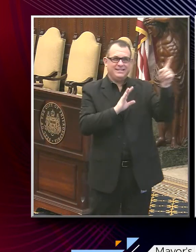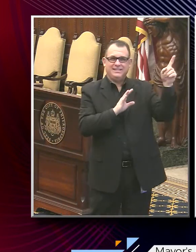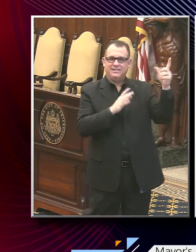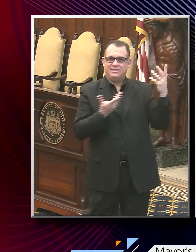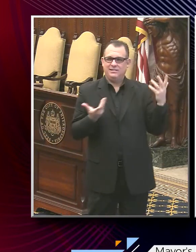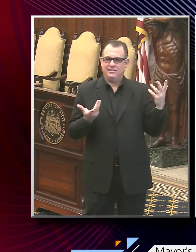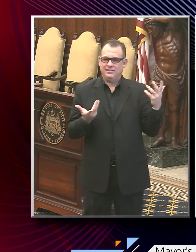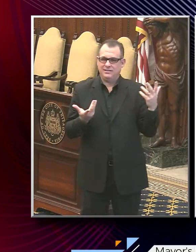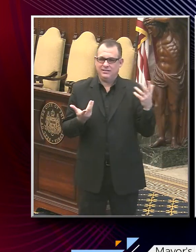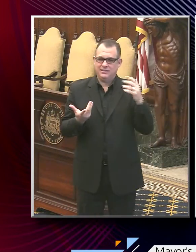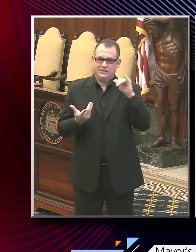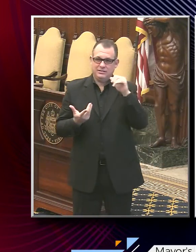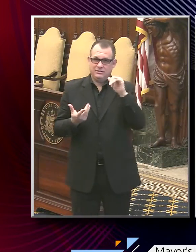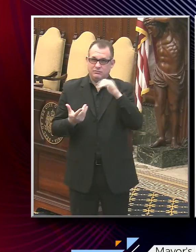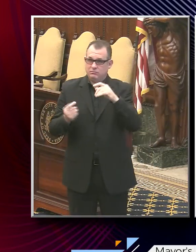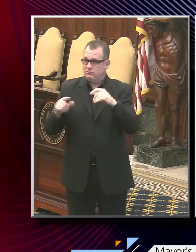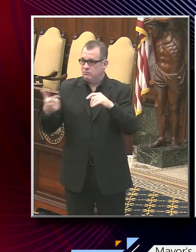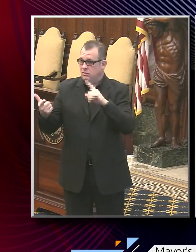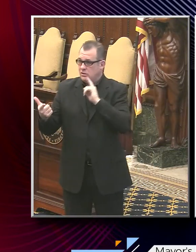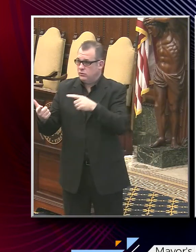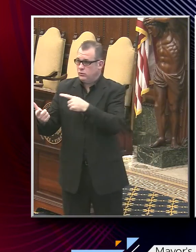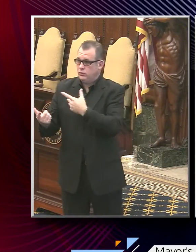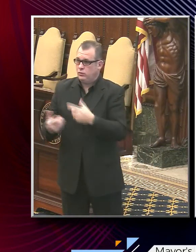Commonwealth, I'll see if Dr. Johnson can answer that.